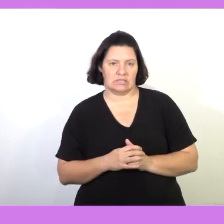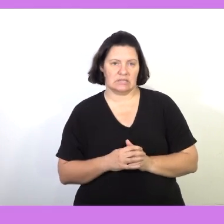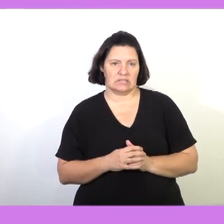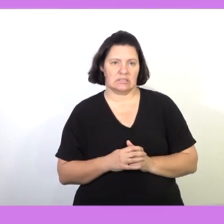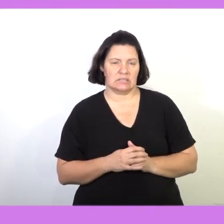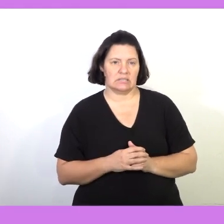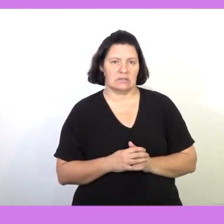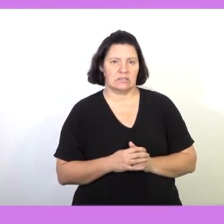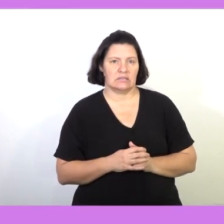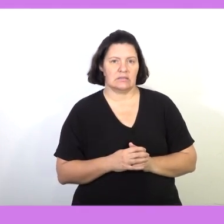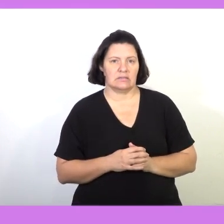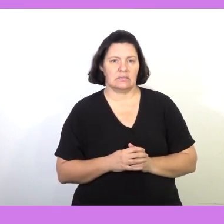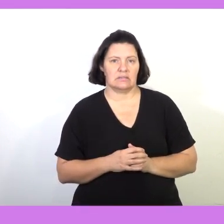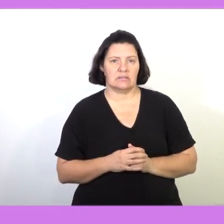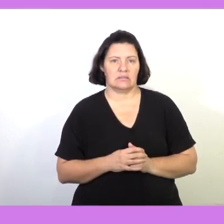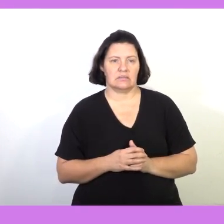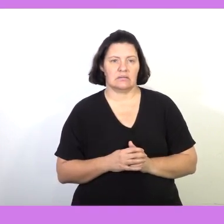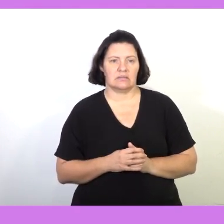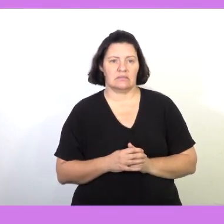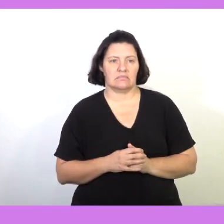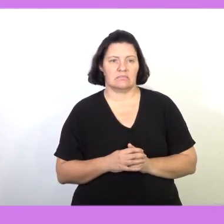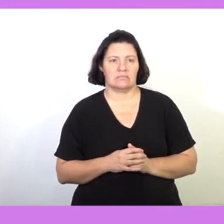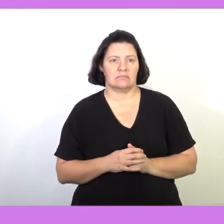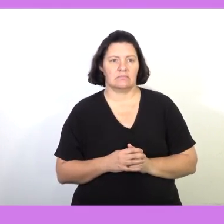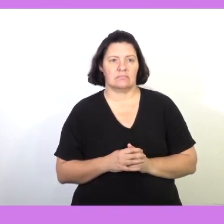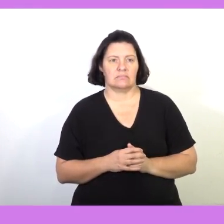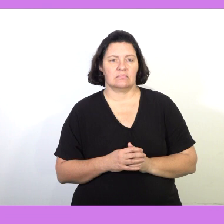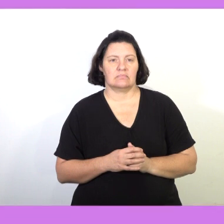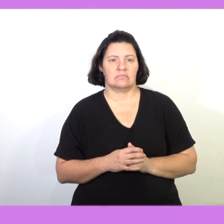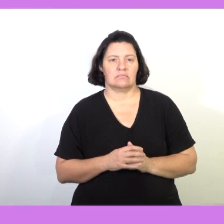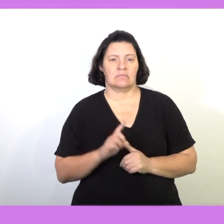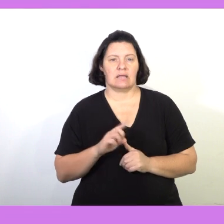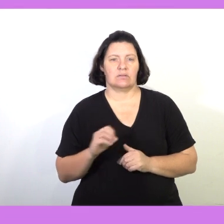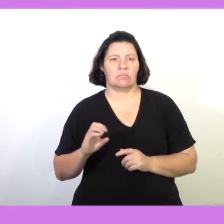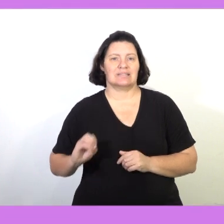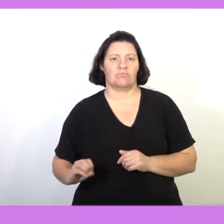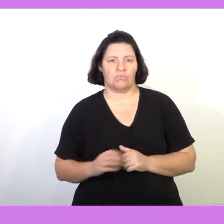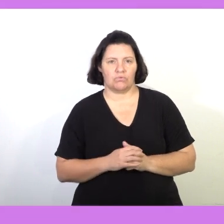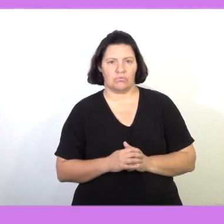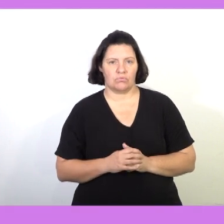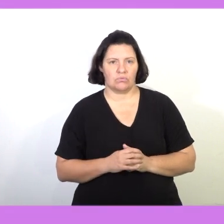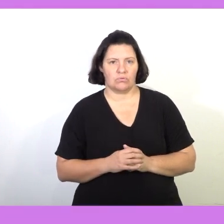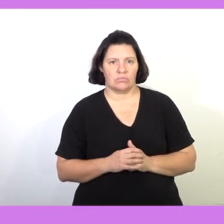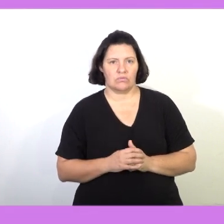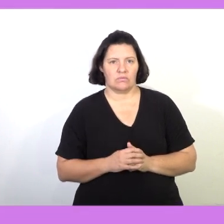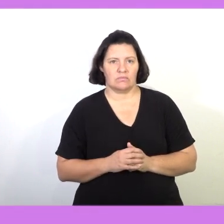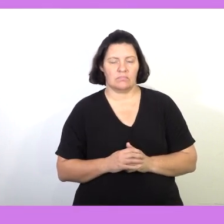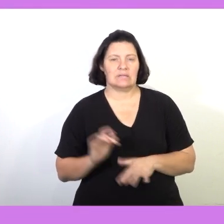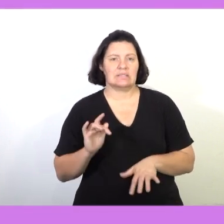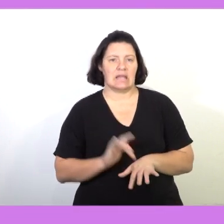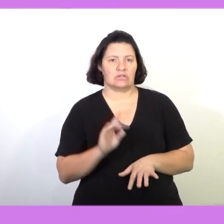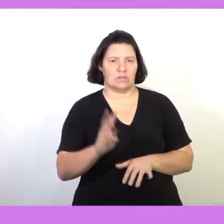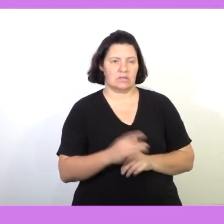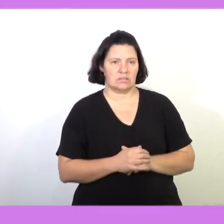200, which will be here. And then at 100, it will be 0. So it will be